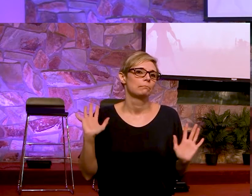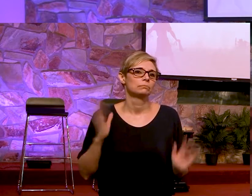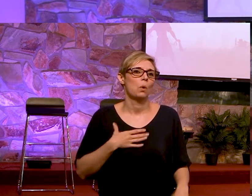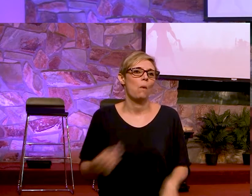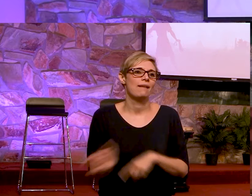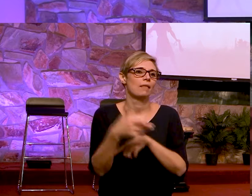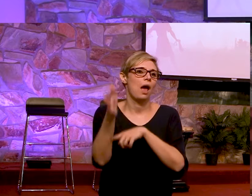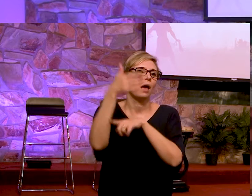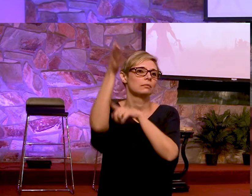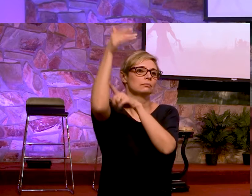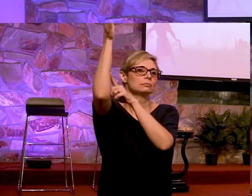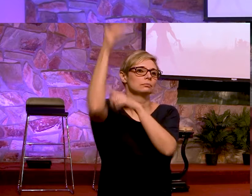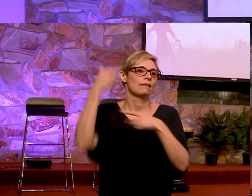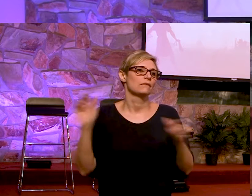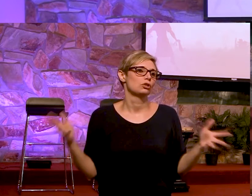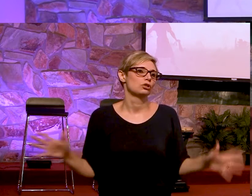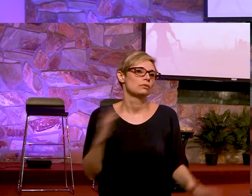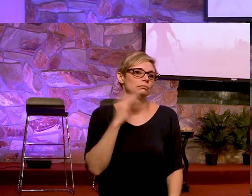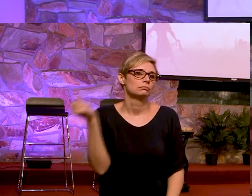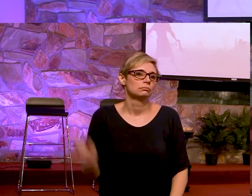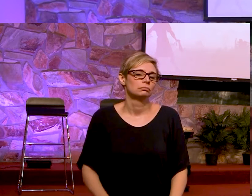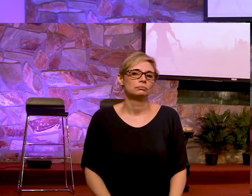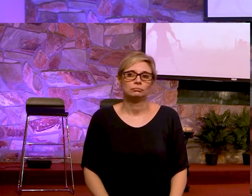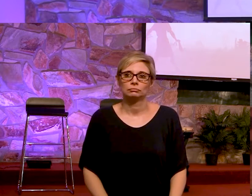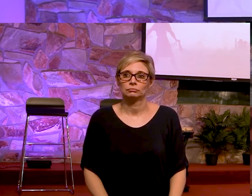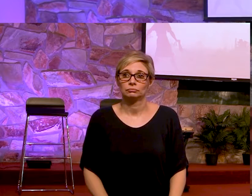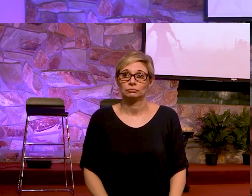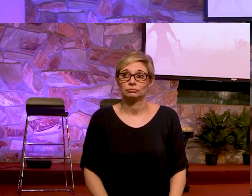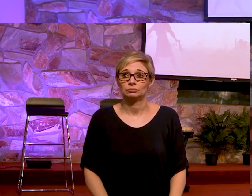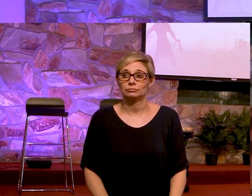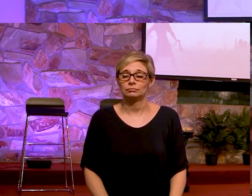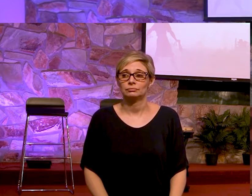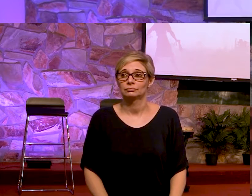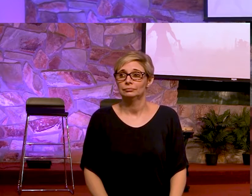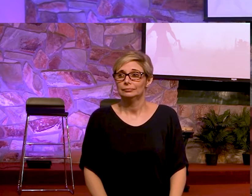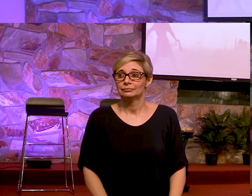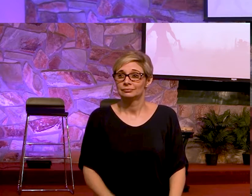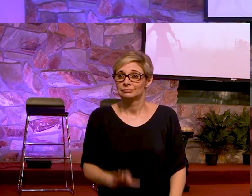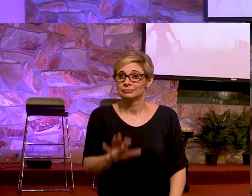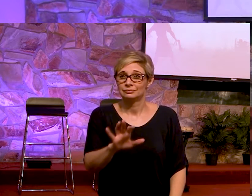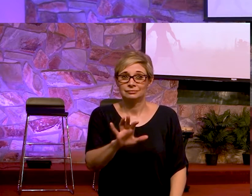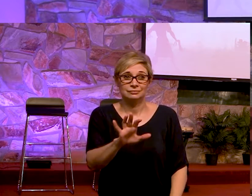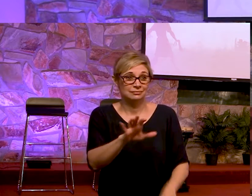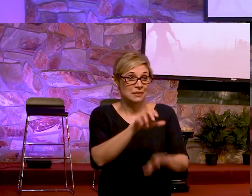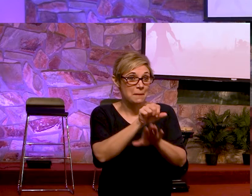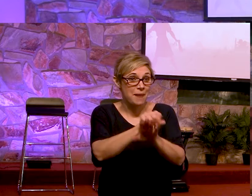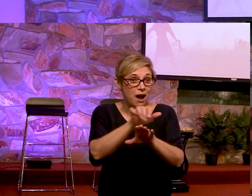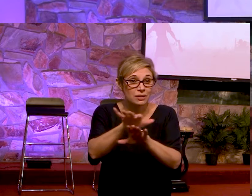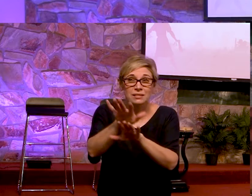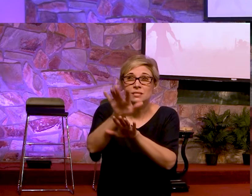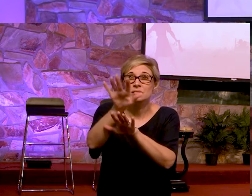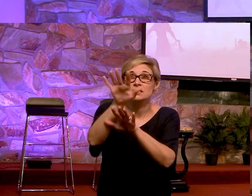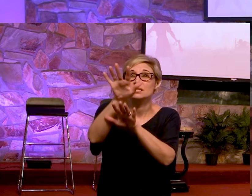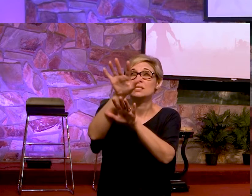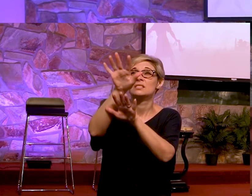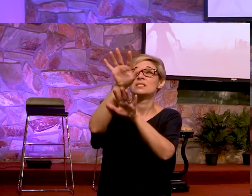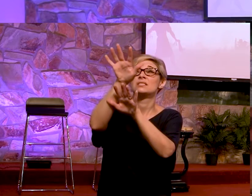You see, when the mountains seem too steep to climb,